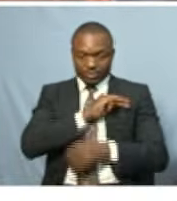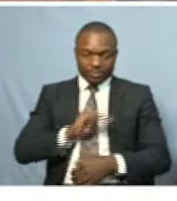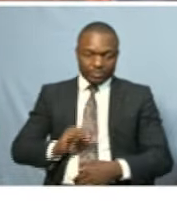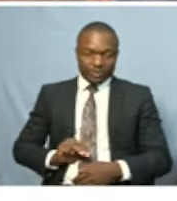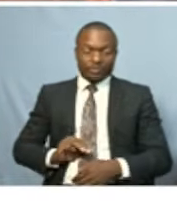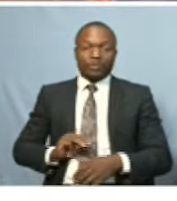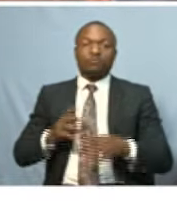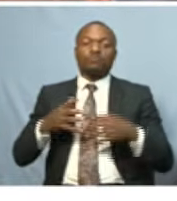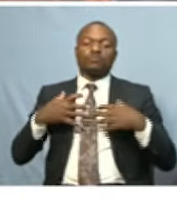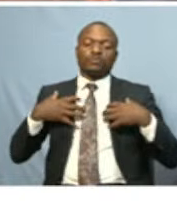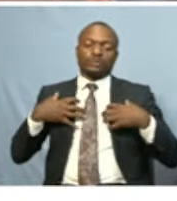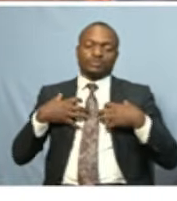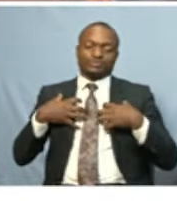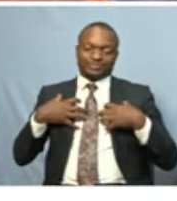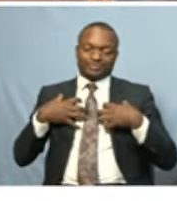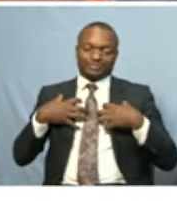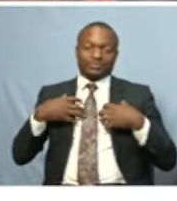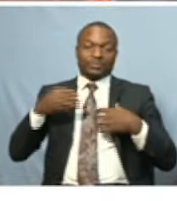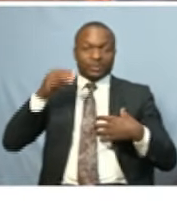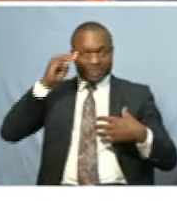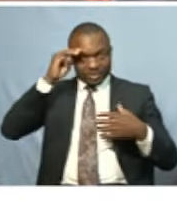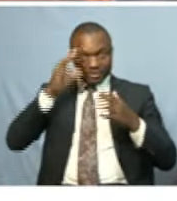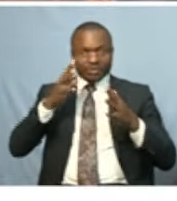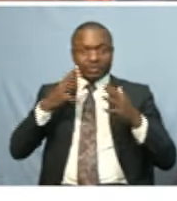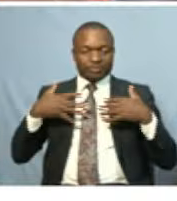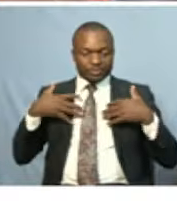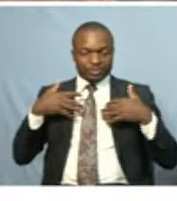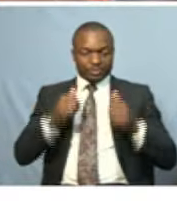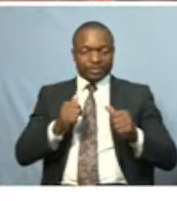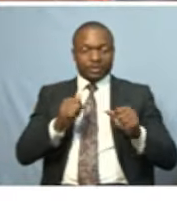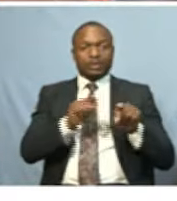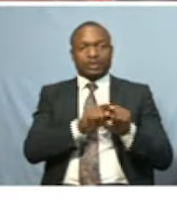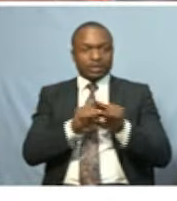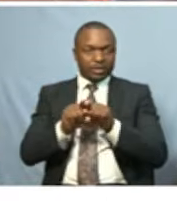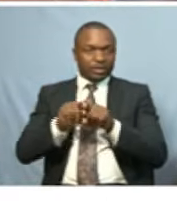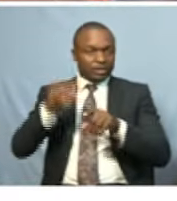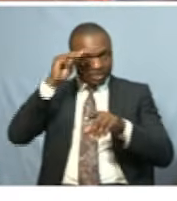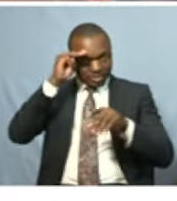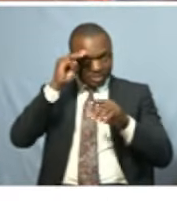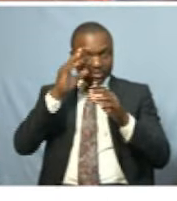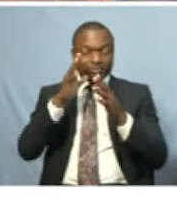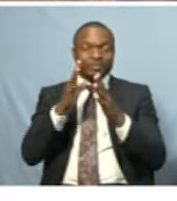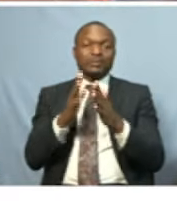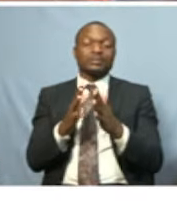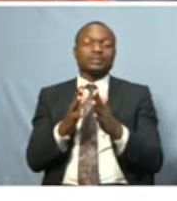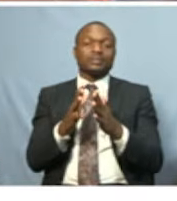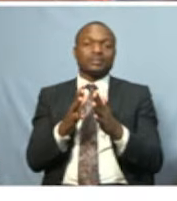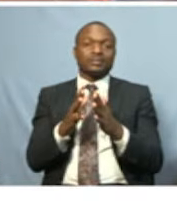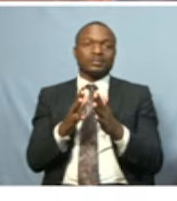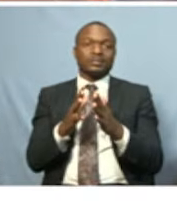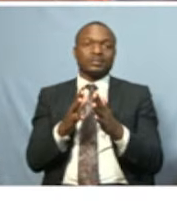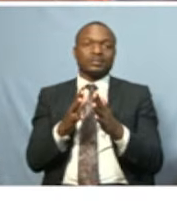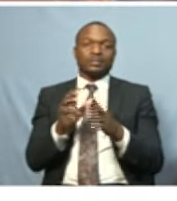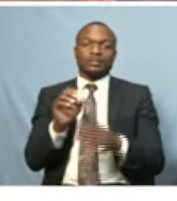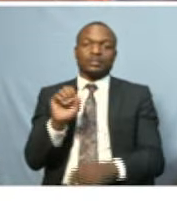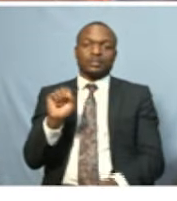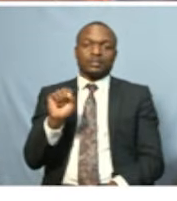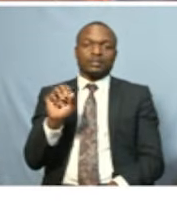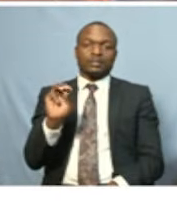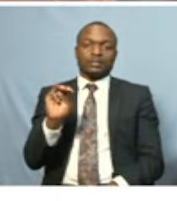Foe, as Minister of Health and Minister of Small and